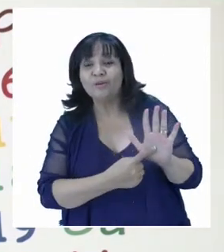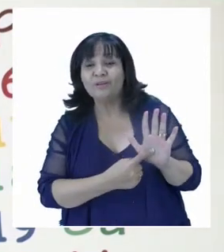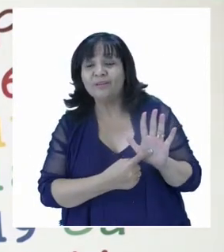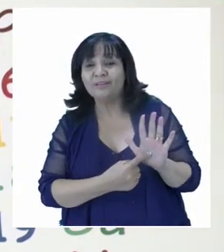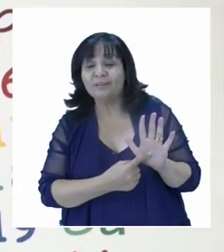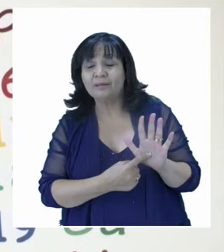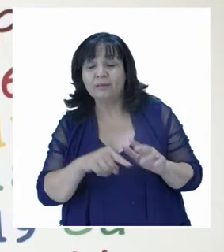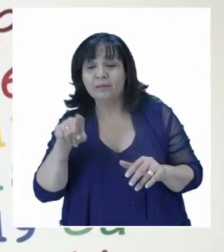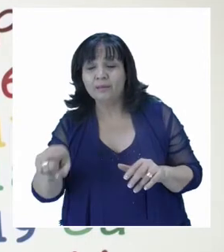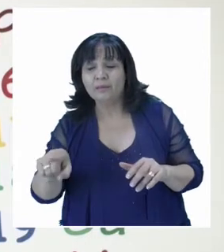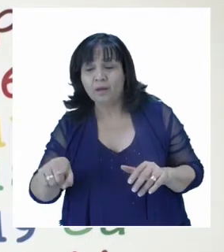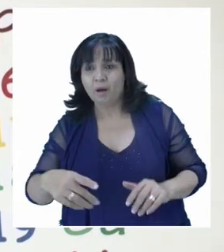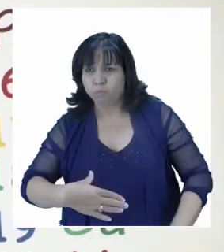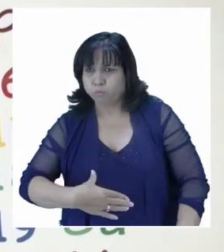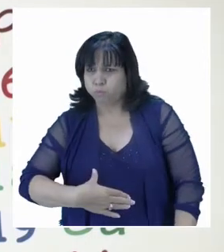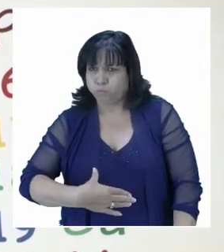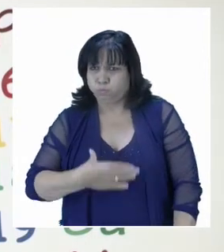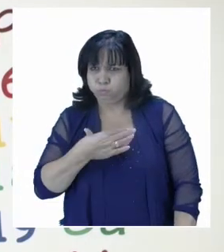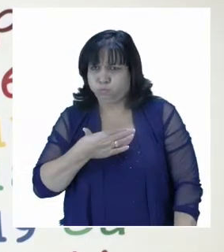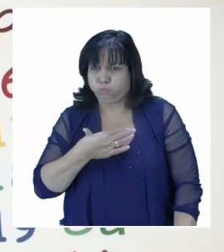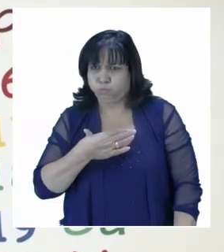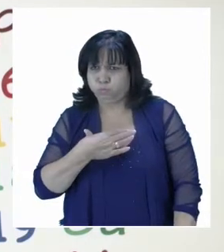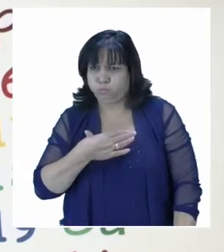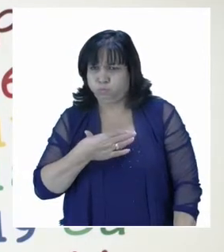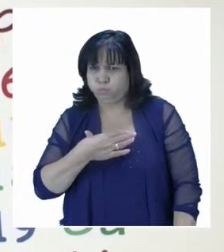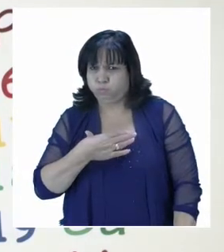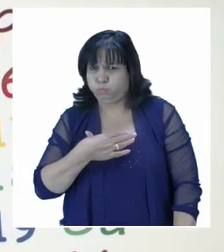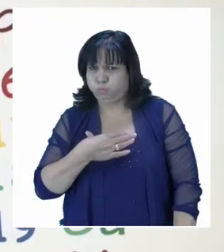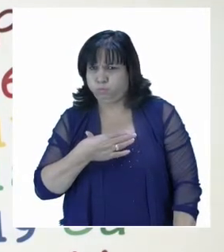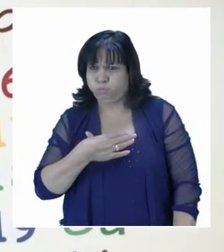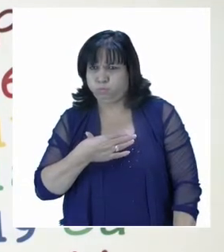you are angry. How do you look?